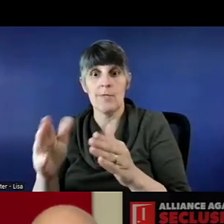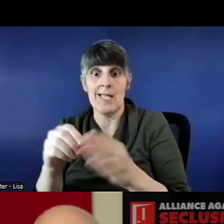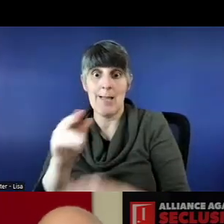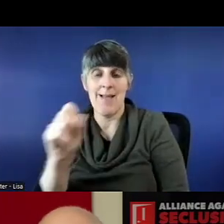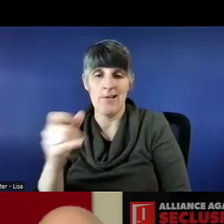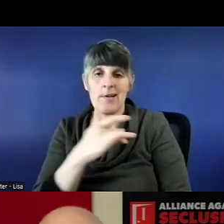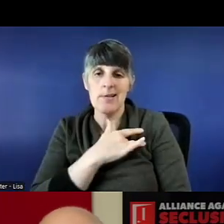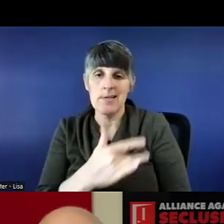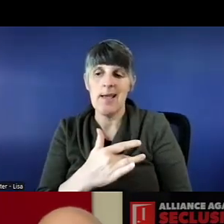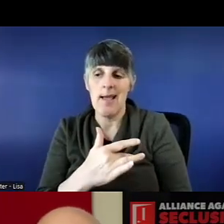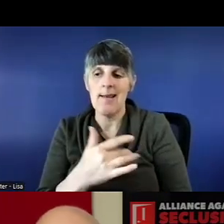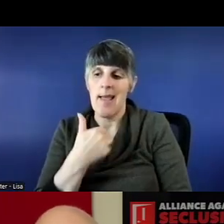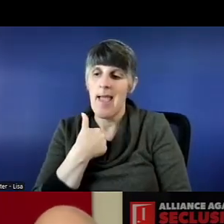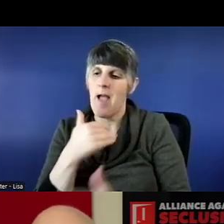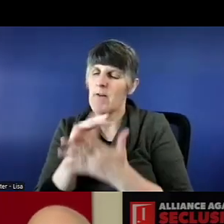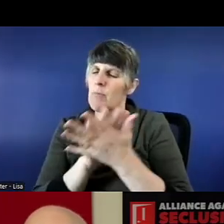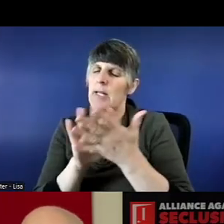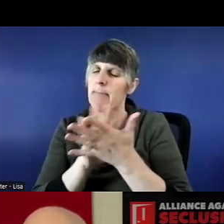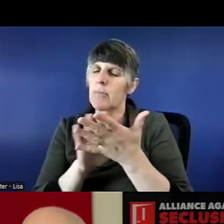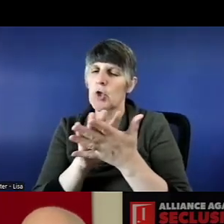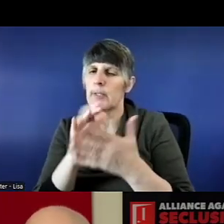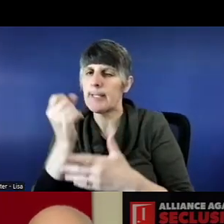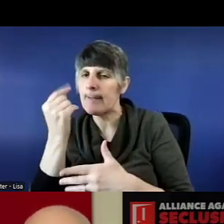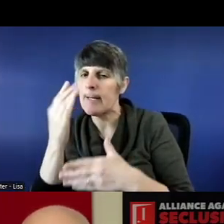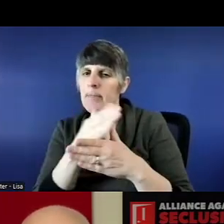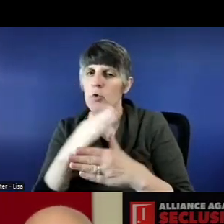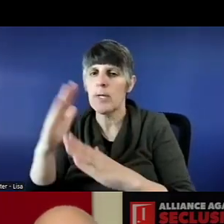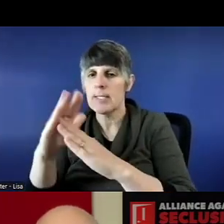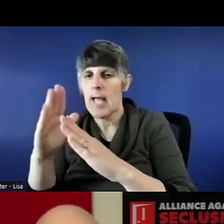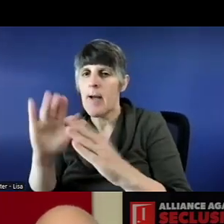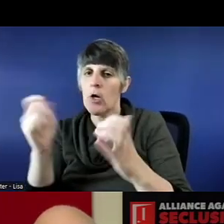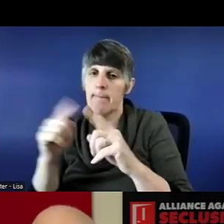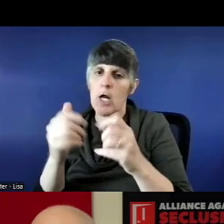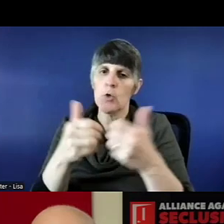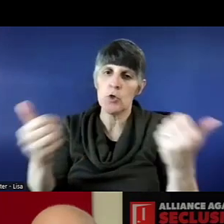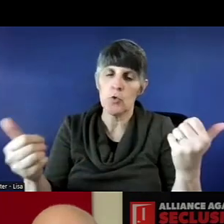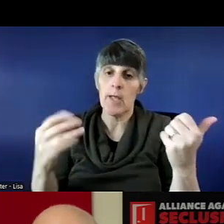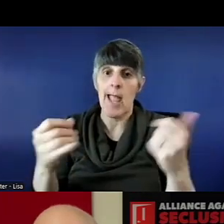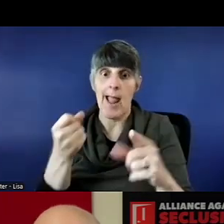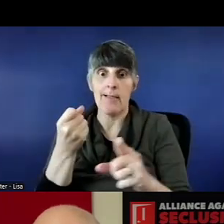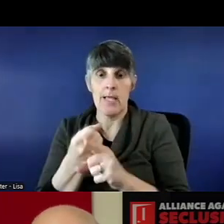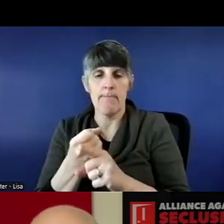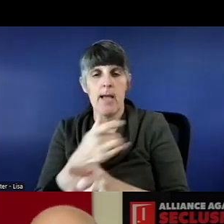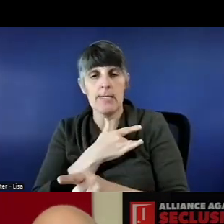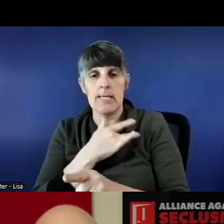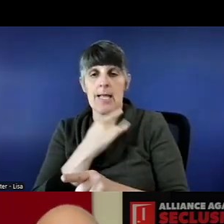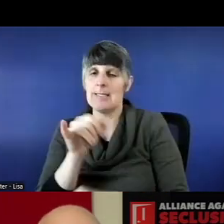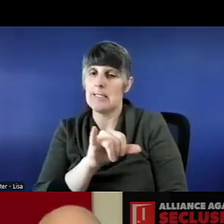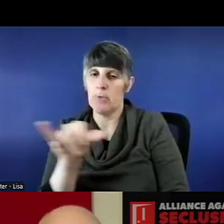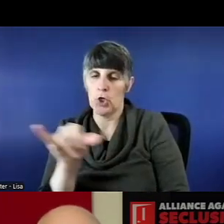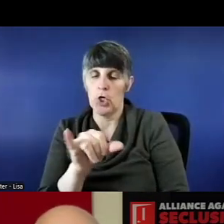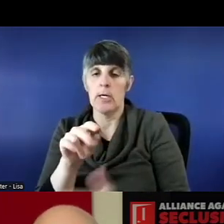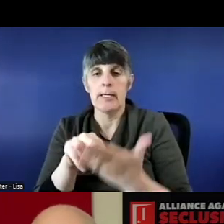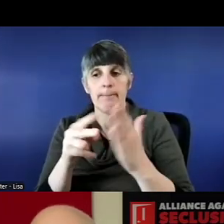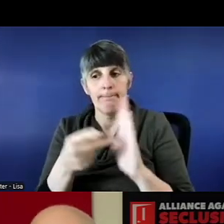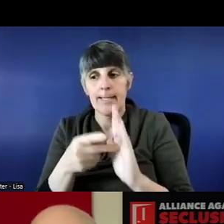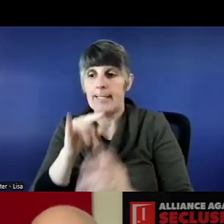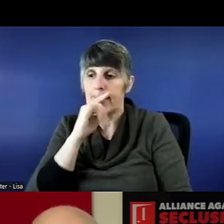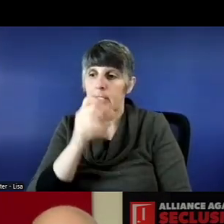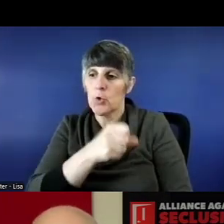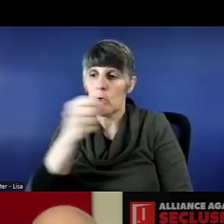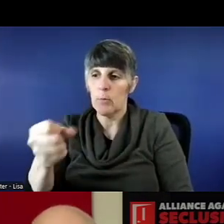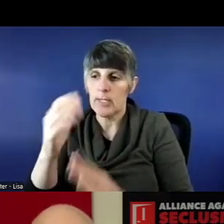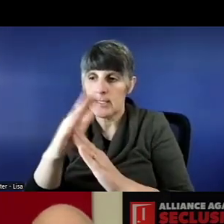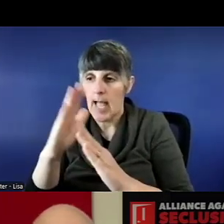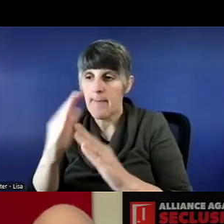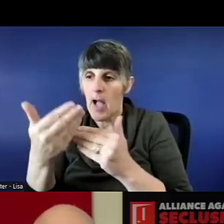often had kind of a pretty blurry line between a timeout and a seclusion. And the impact was often very similar, meaning that kids that were put in